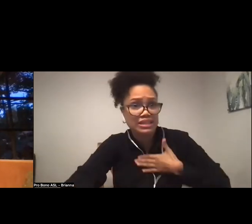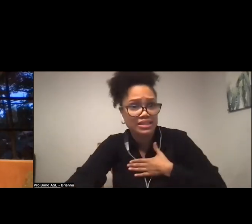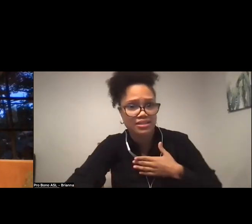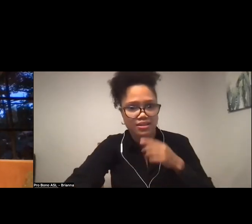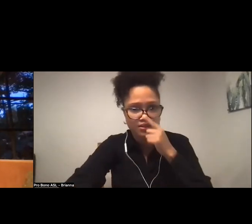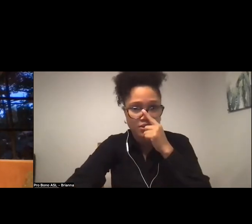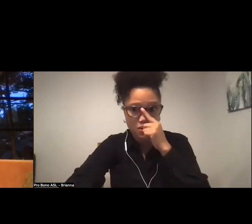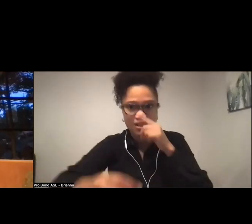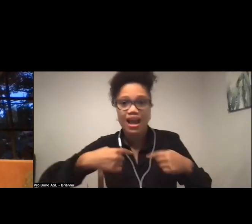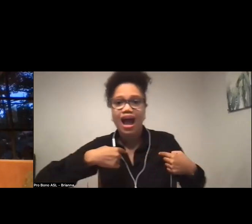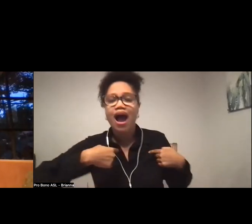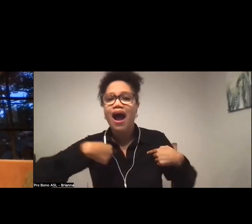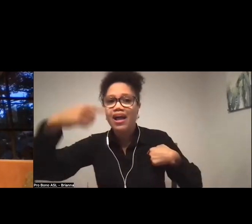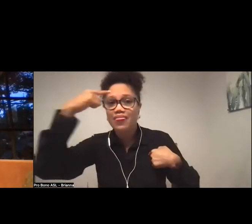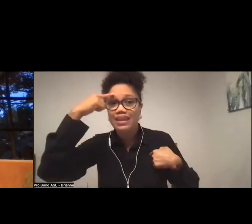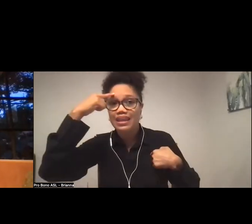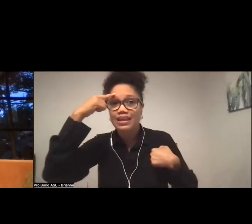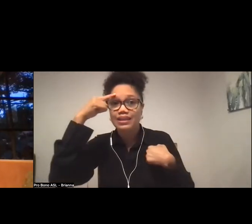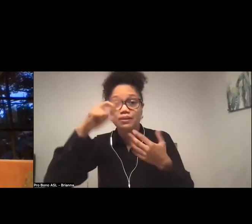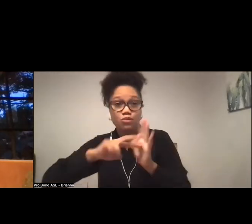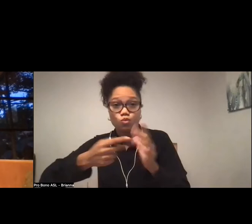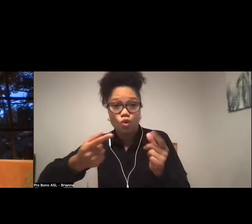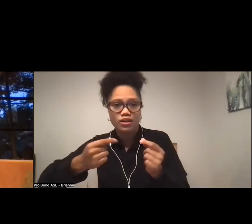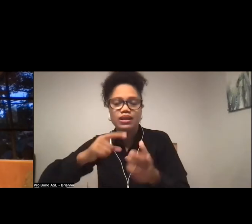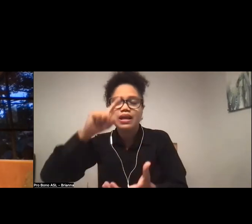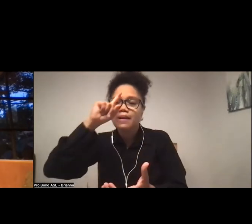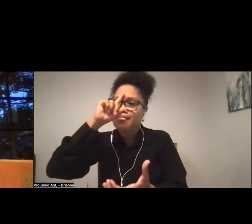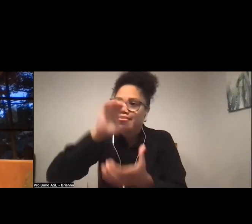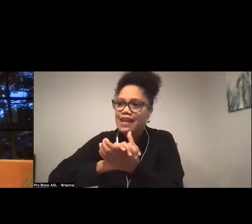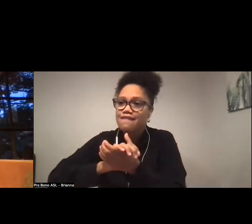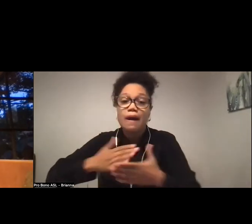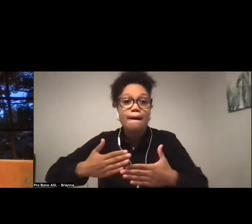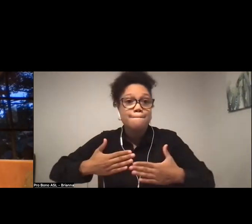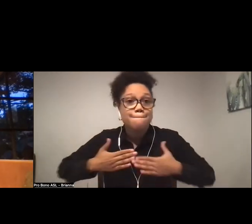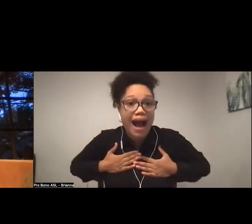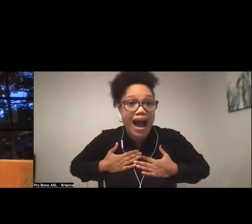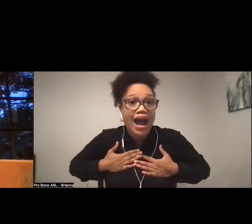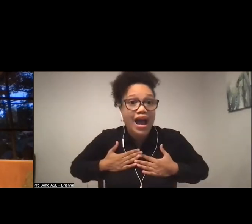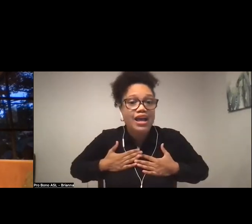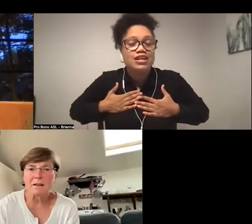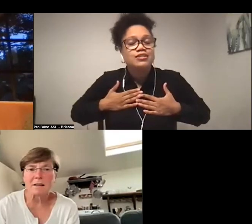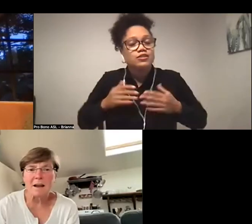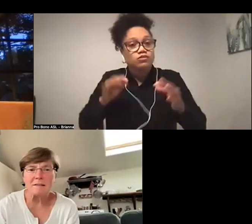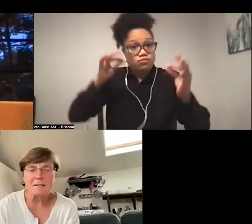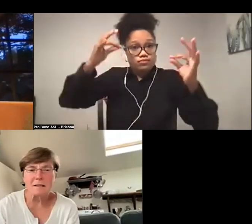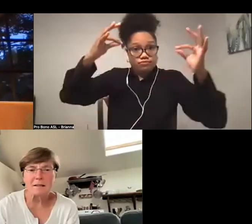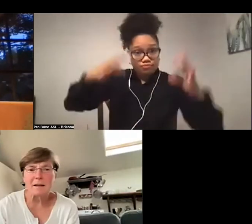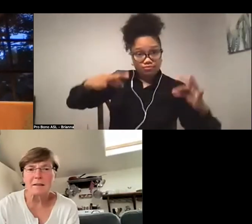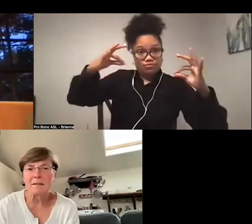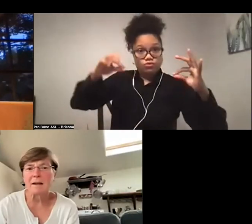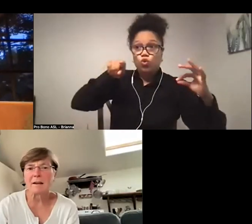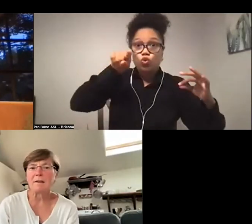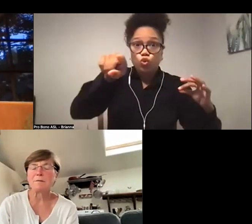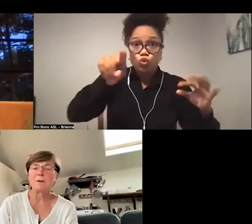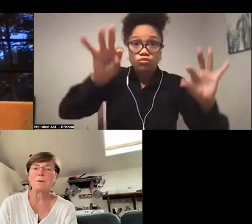I think it's really believing that my well-being and your well-being are connected,